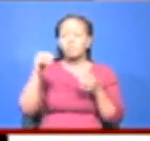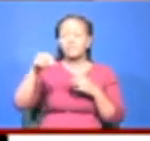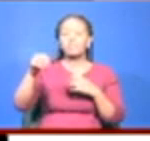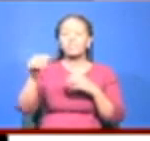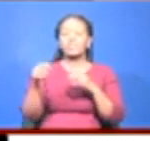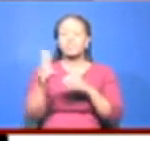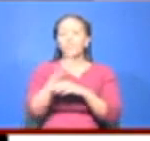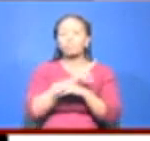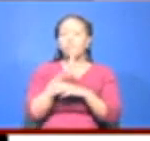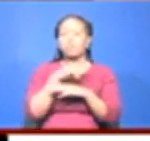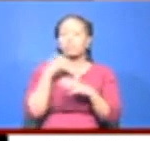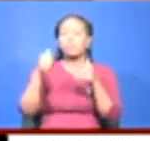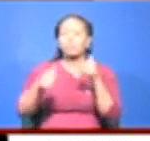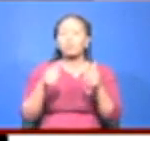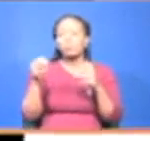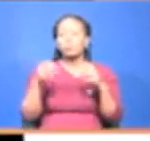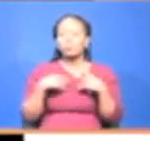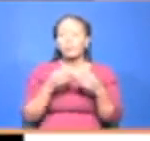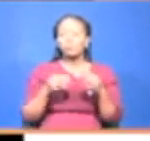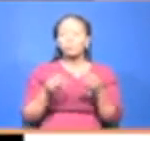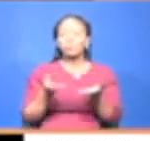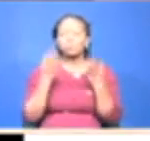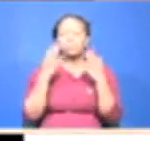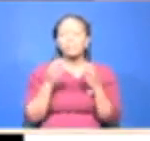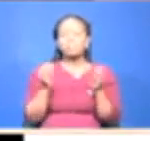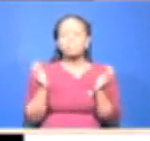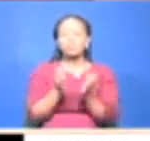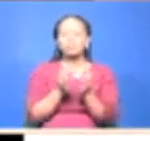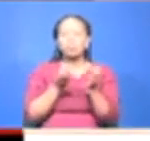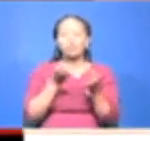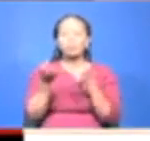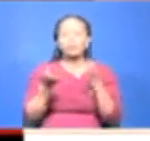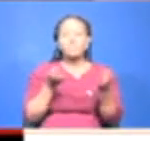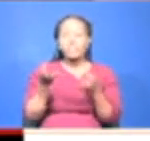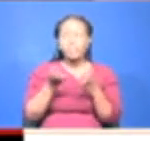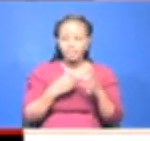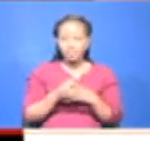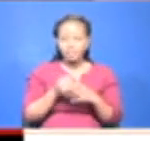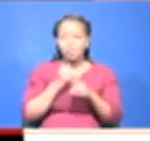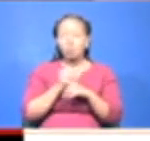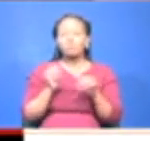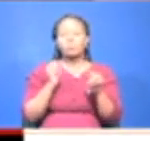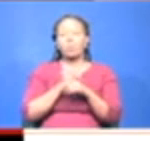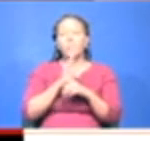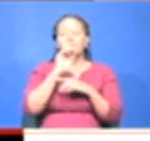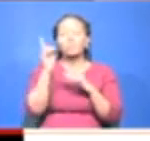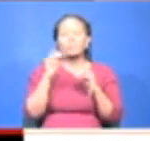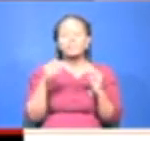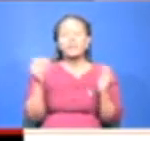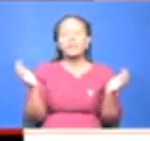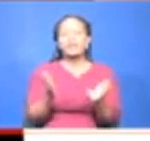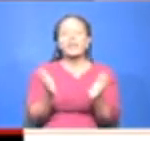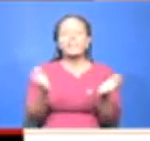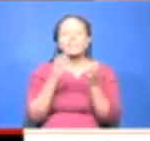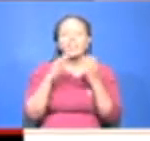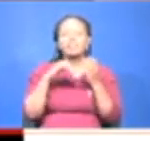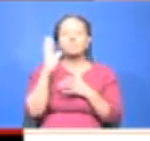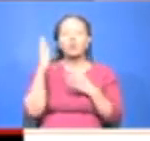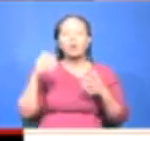course, upscaling SMEs in the country and ensuring that we encourage more young people to join